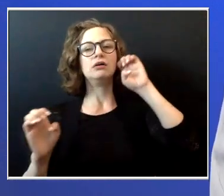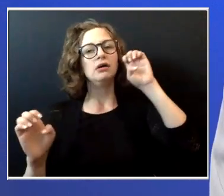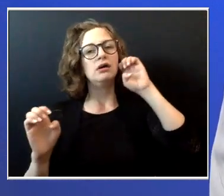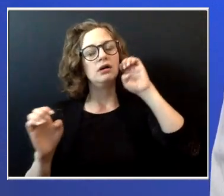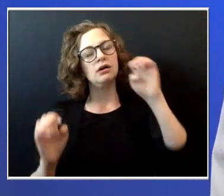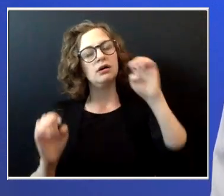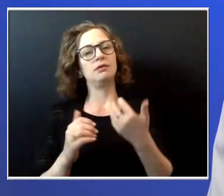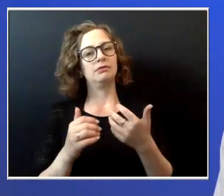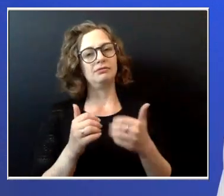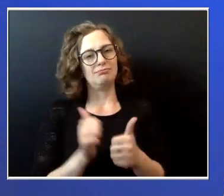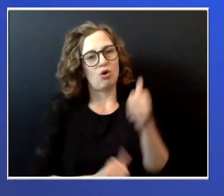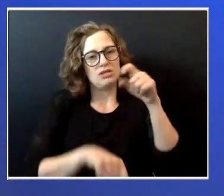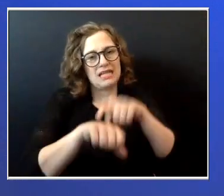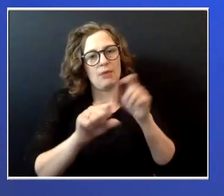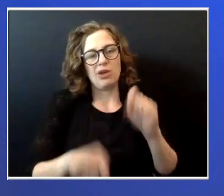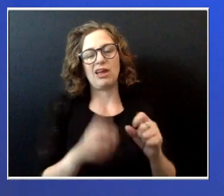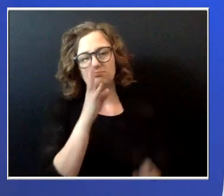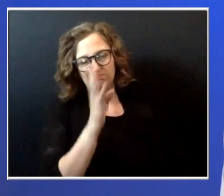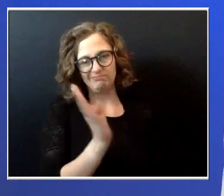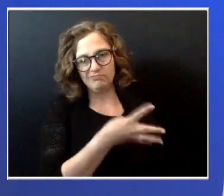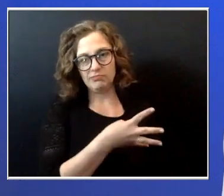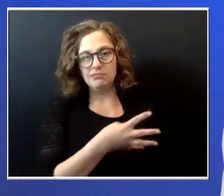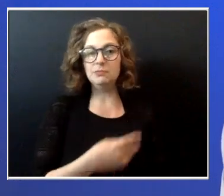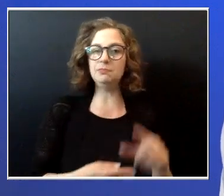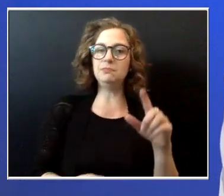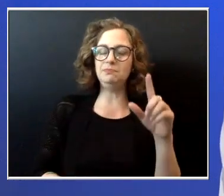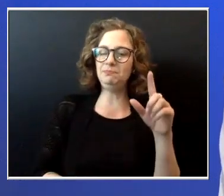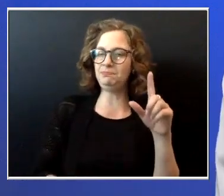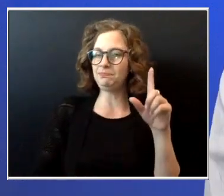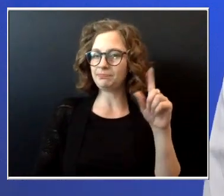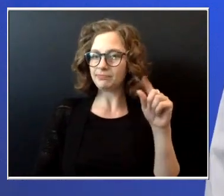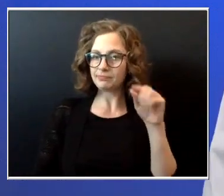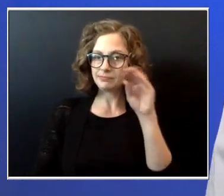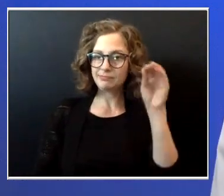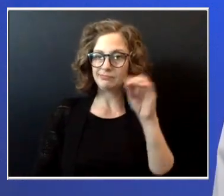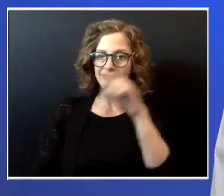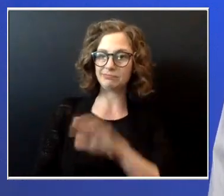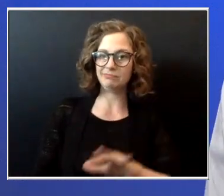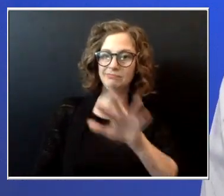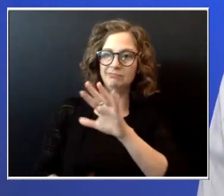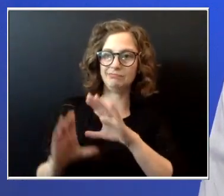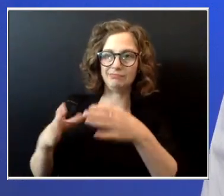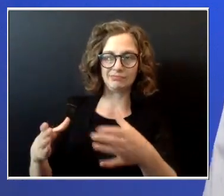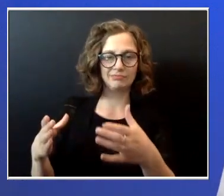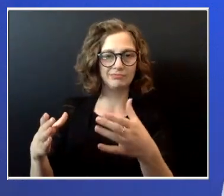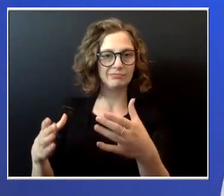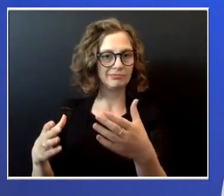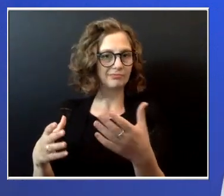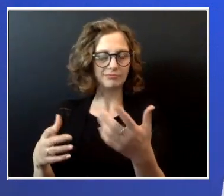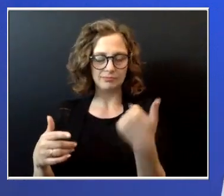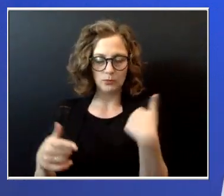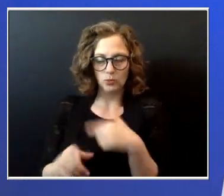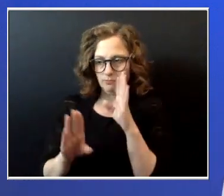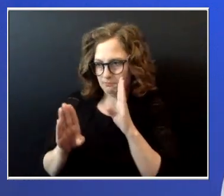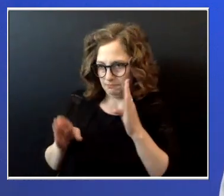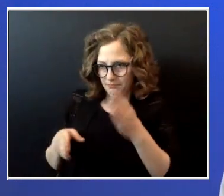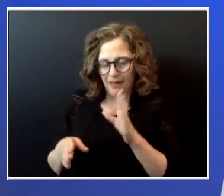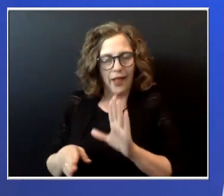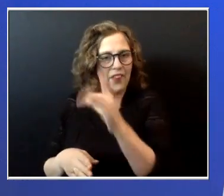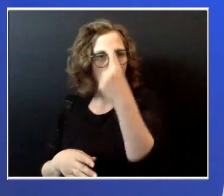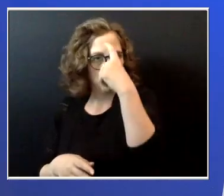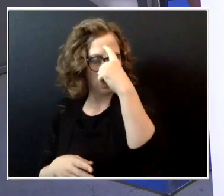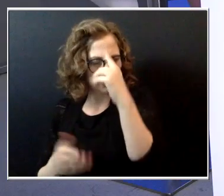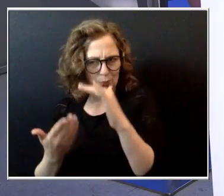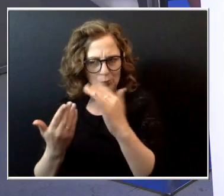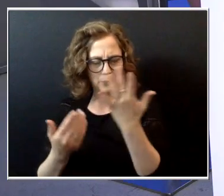that 20%, we really are still trying to unlock what changes in their brain and why they can't ignore it or why it is so debilitating.